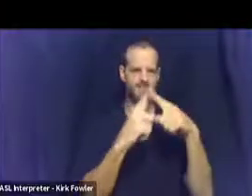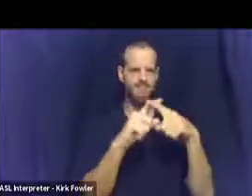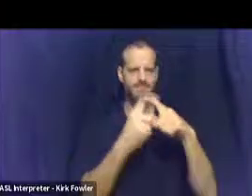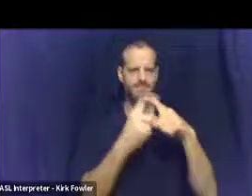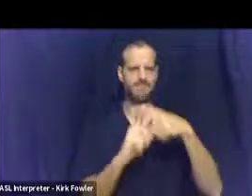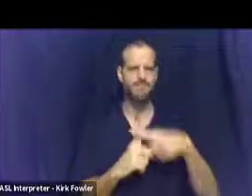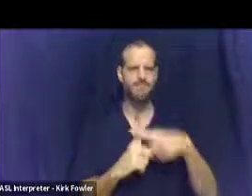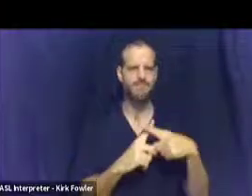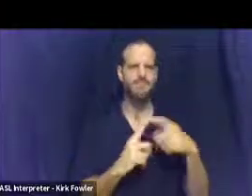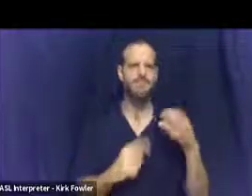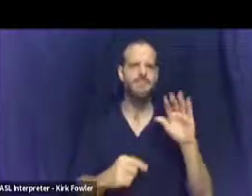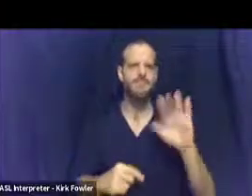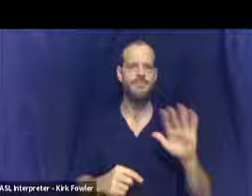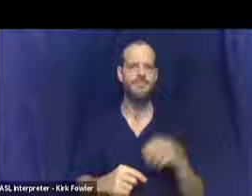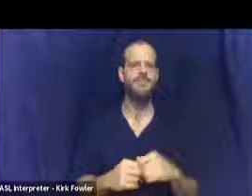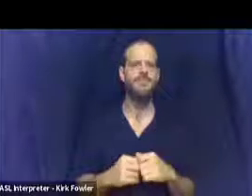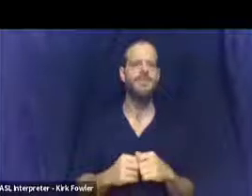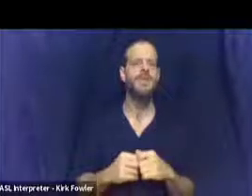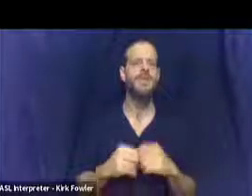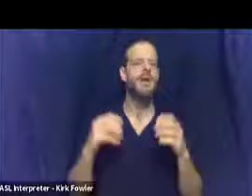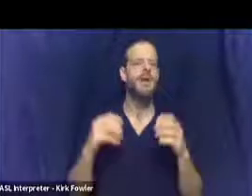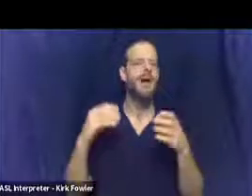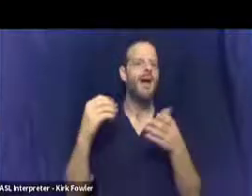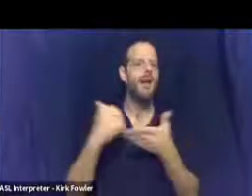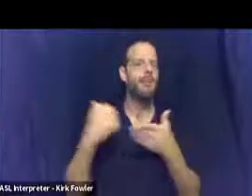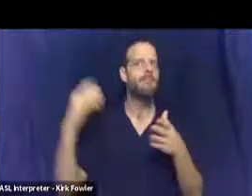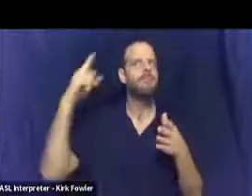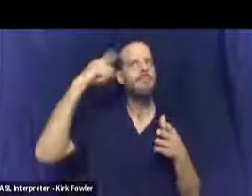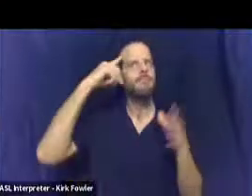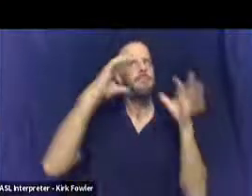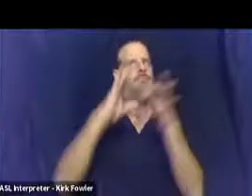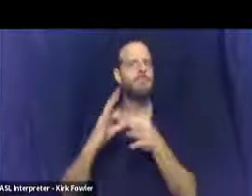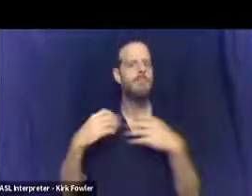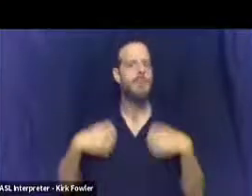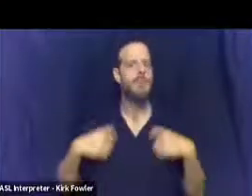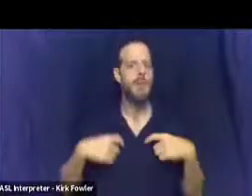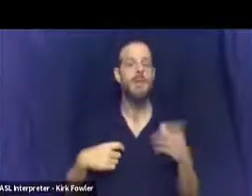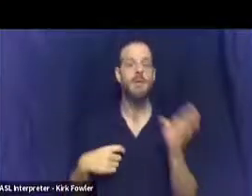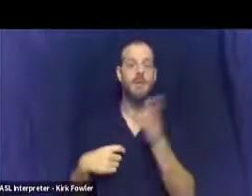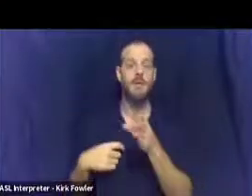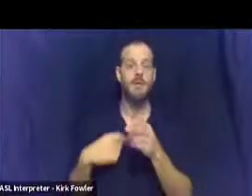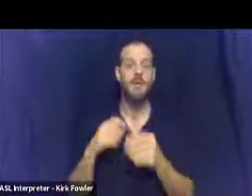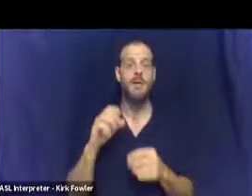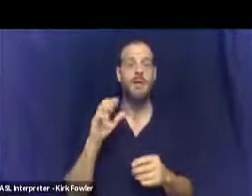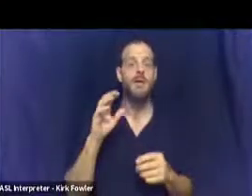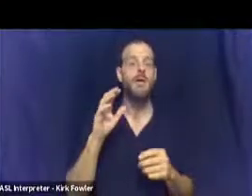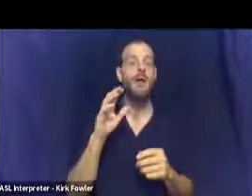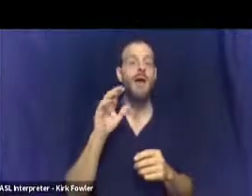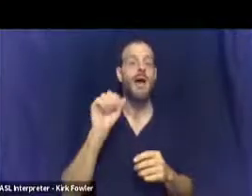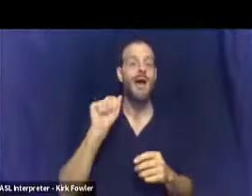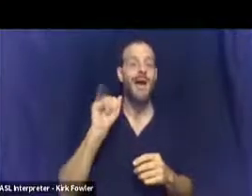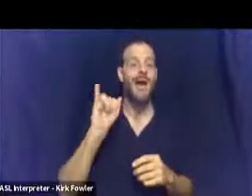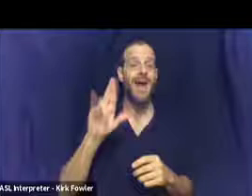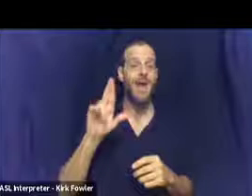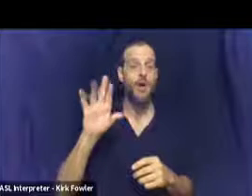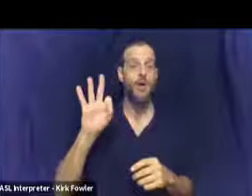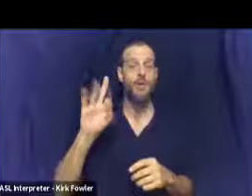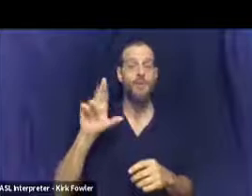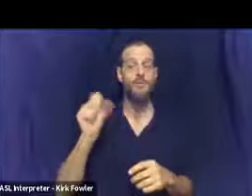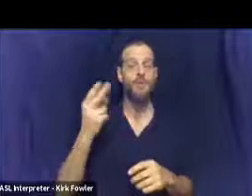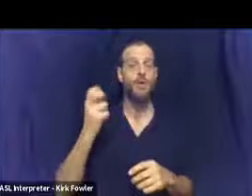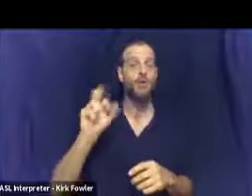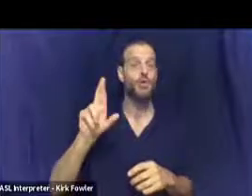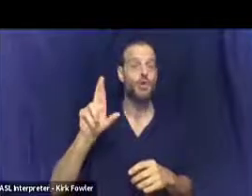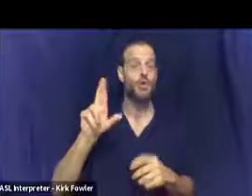fill up the backpacks. The next one is the carwash air freshener, which he handed out at the carwash that he worked at, but it's